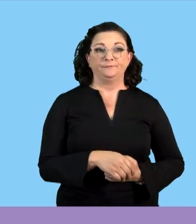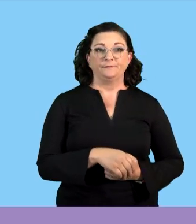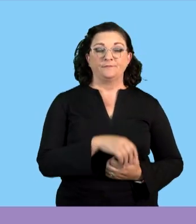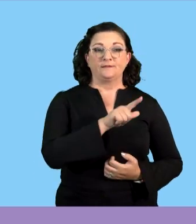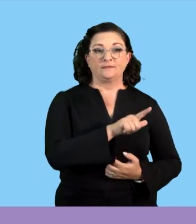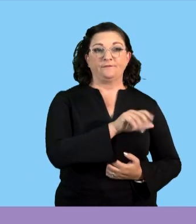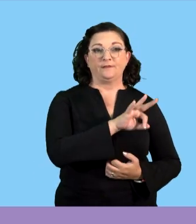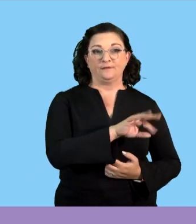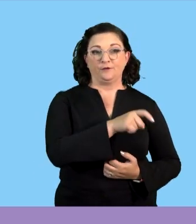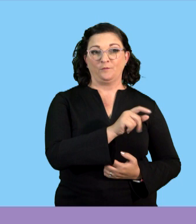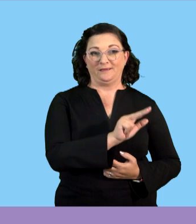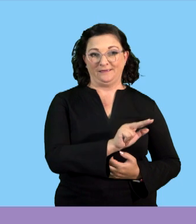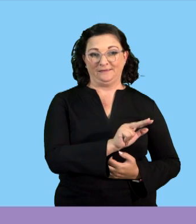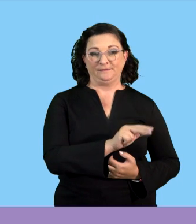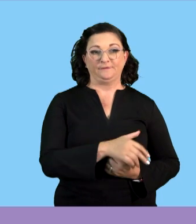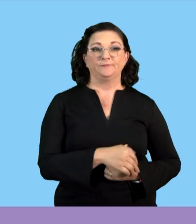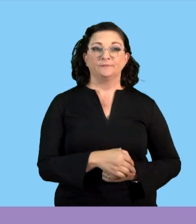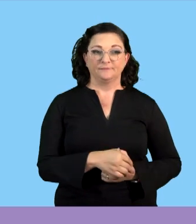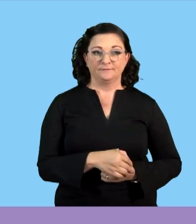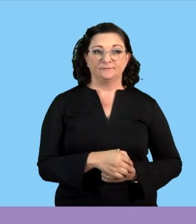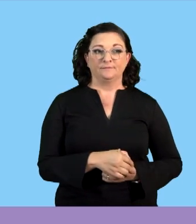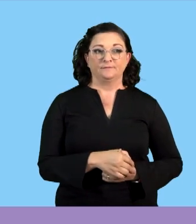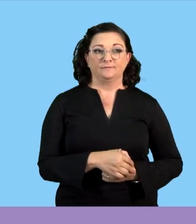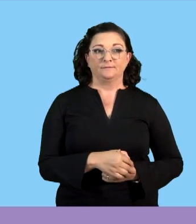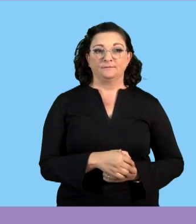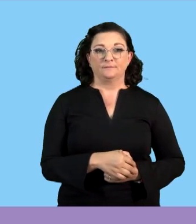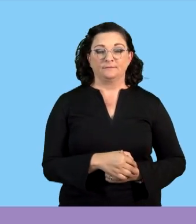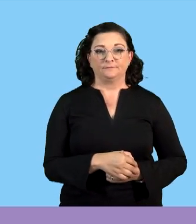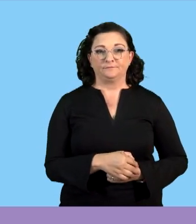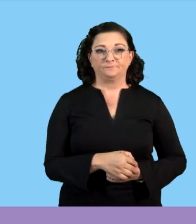with 73. We've answered that question.